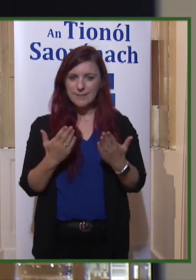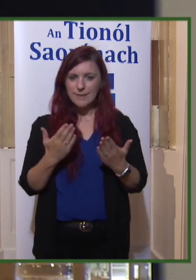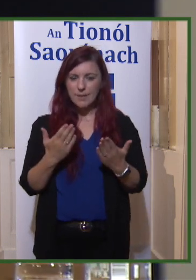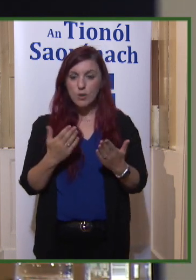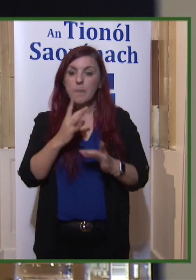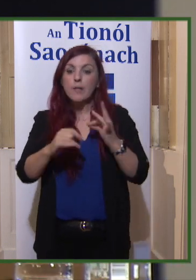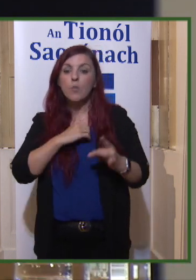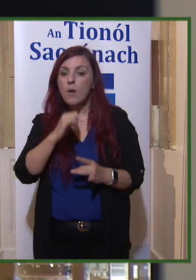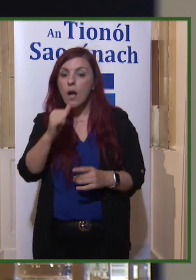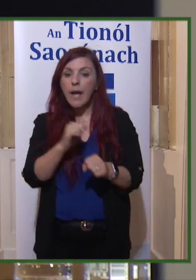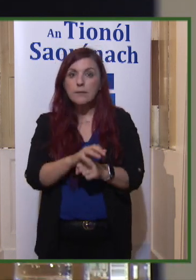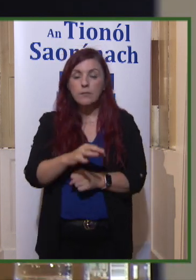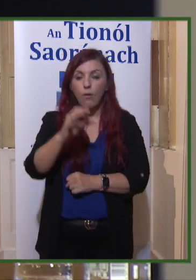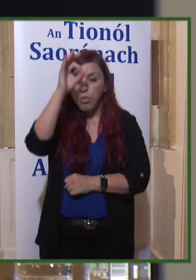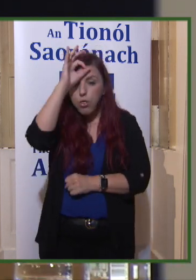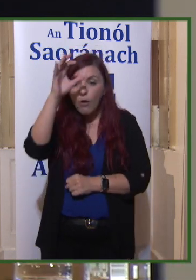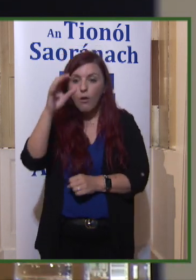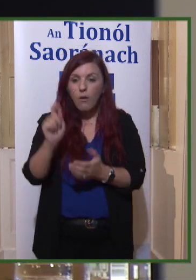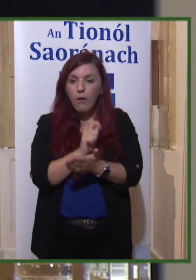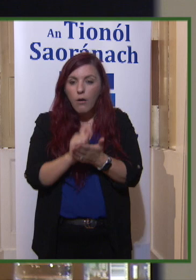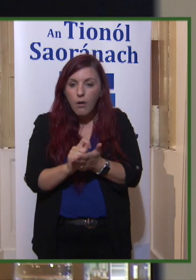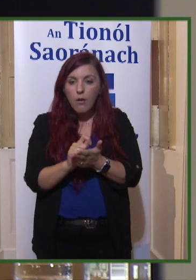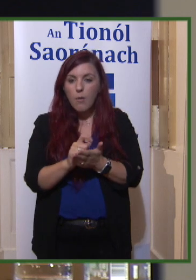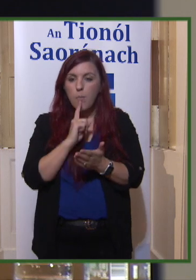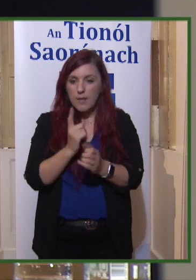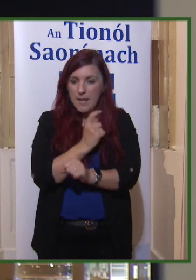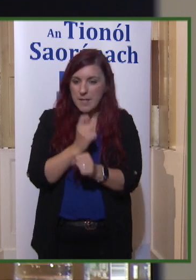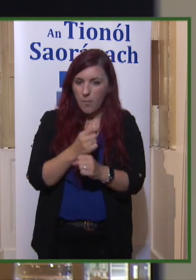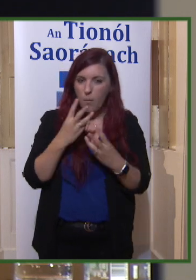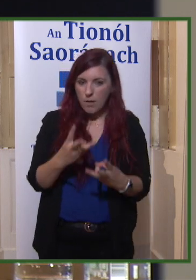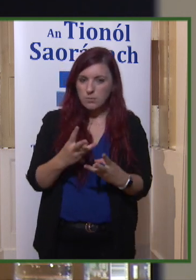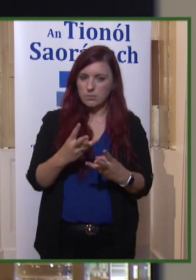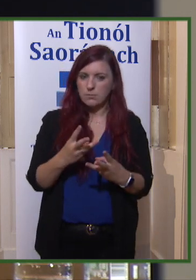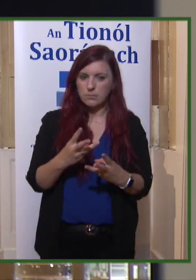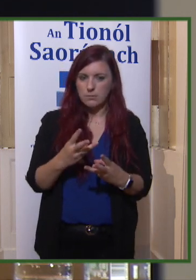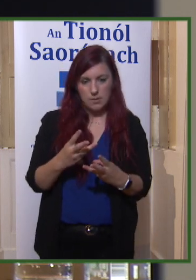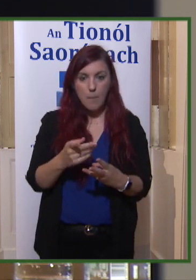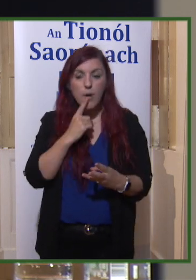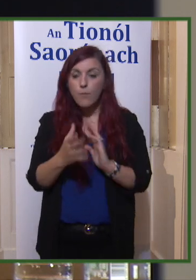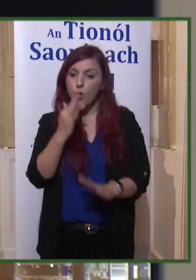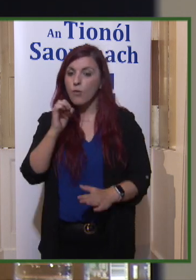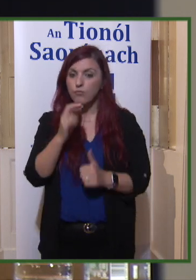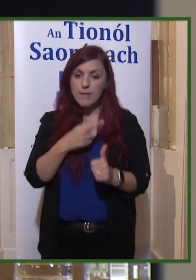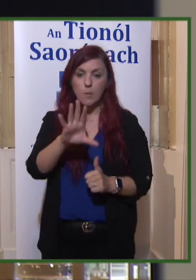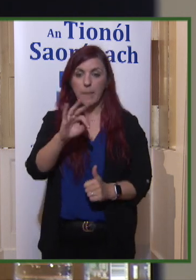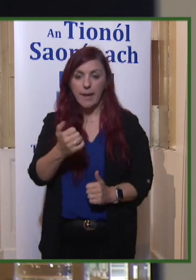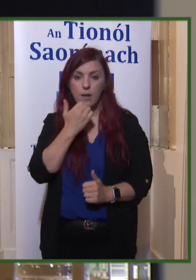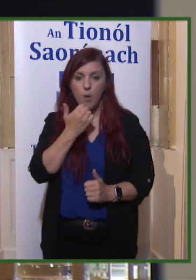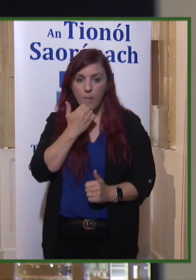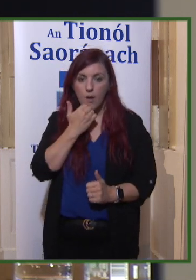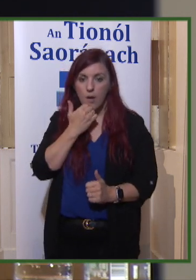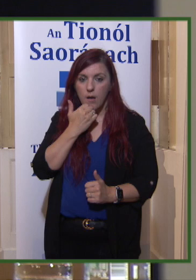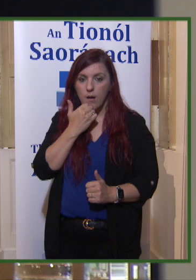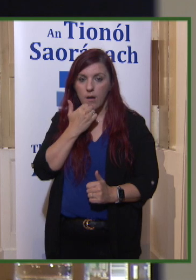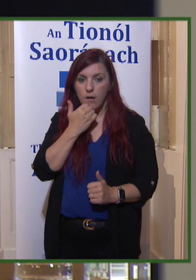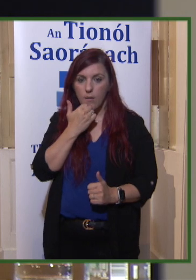easy as possible for individuals to get on the ballot paper if we can. If we're not ready, both with the